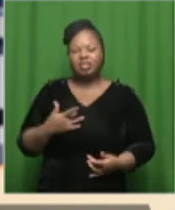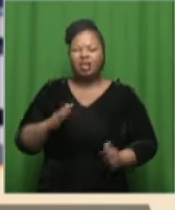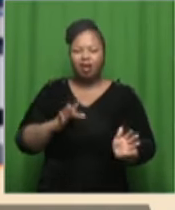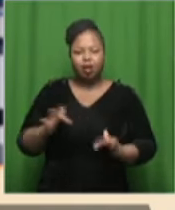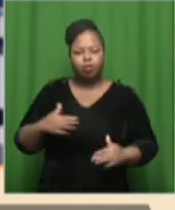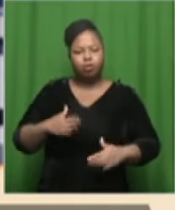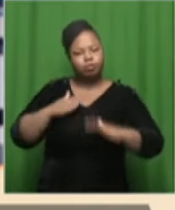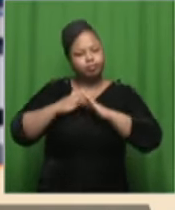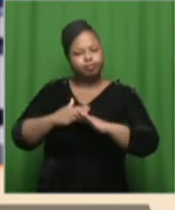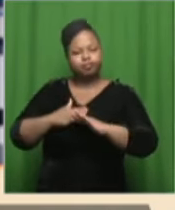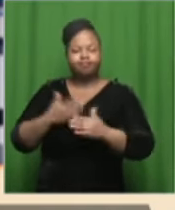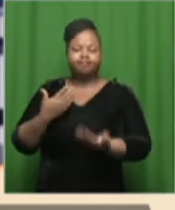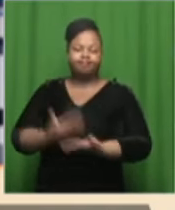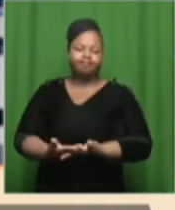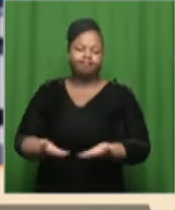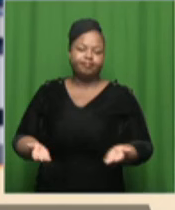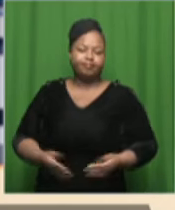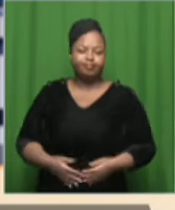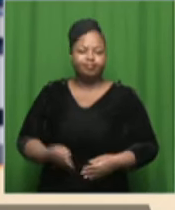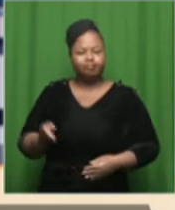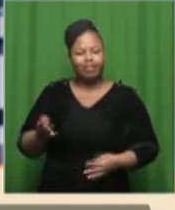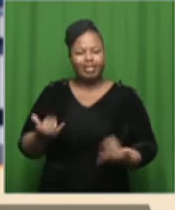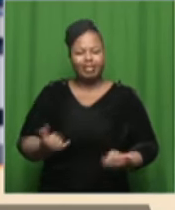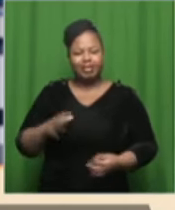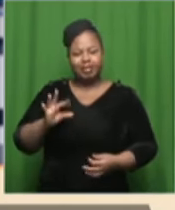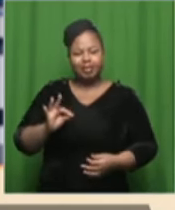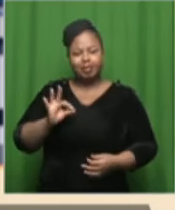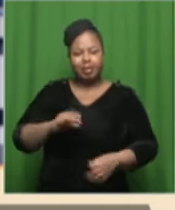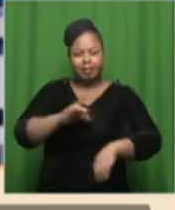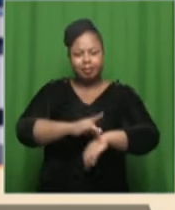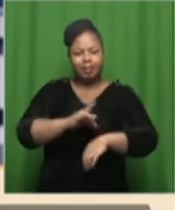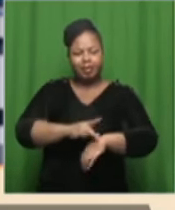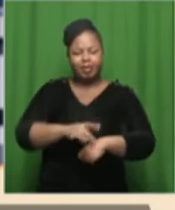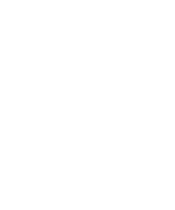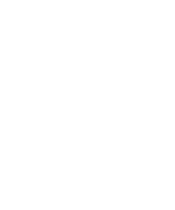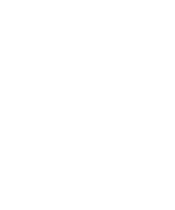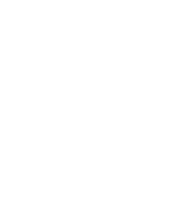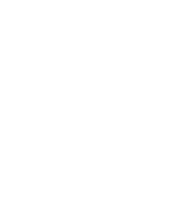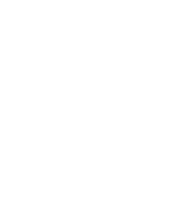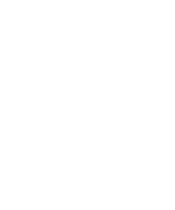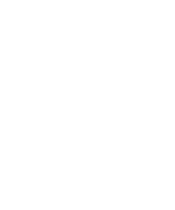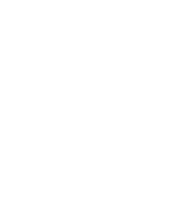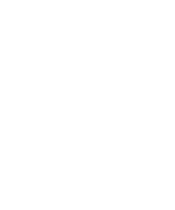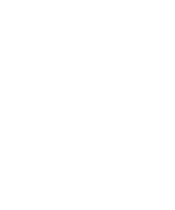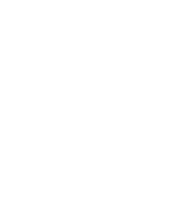we can also prevent it. She joined us, of course, on this Monday Medical Matters edition.